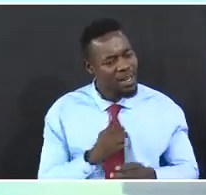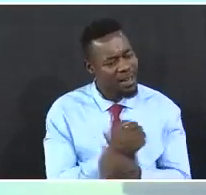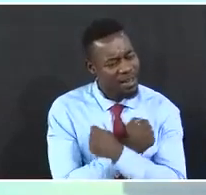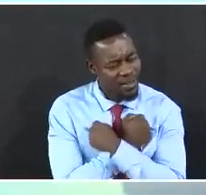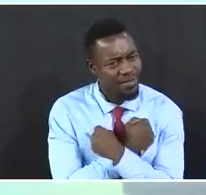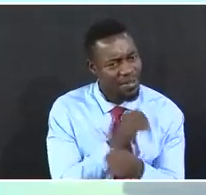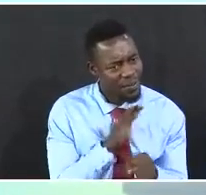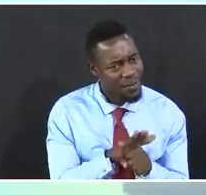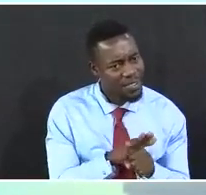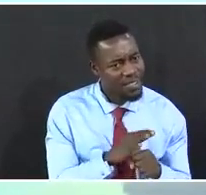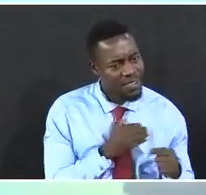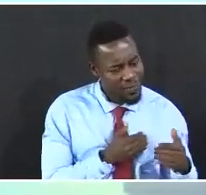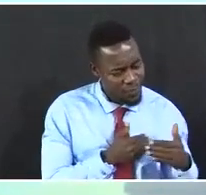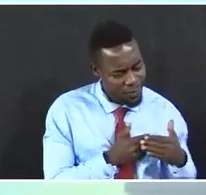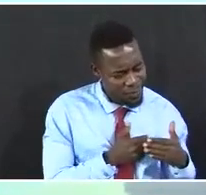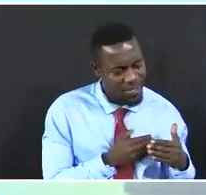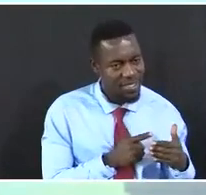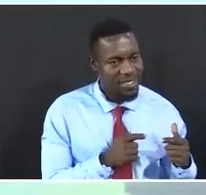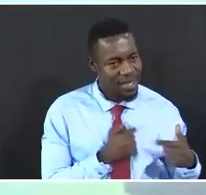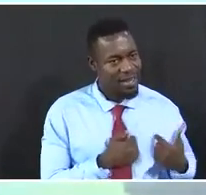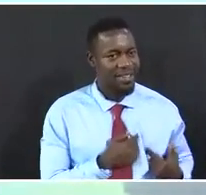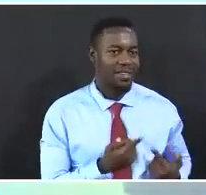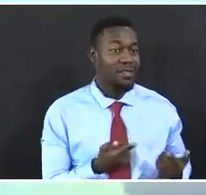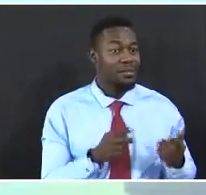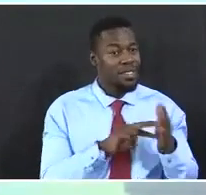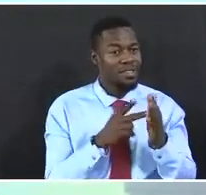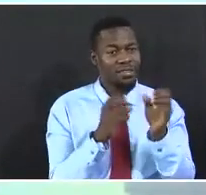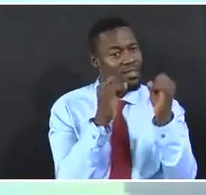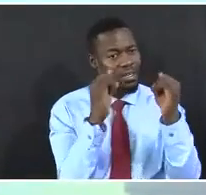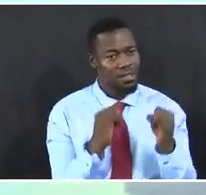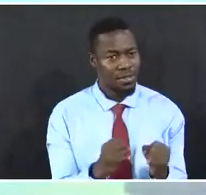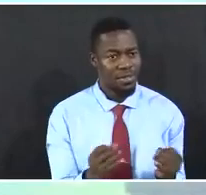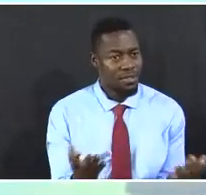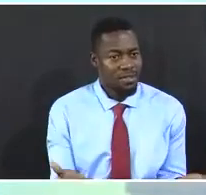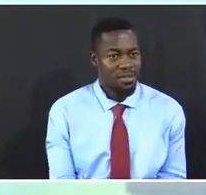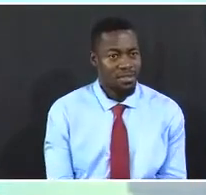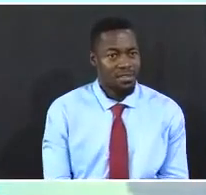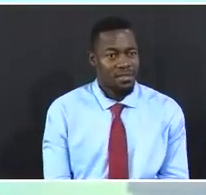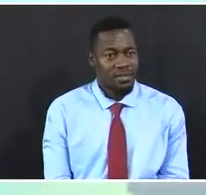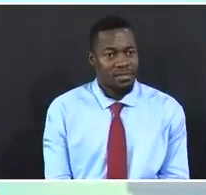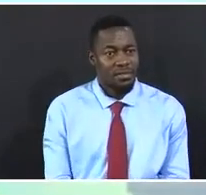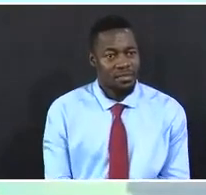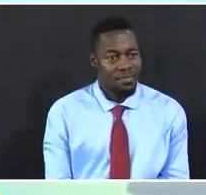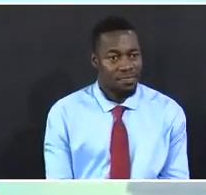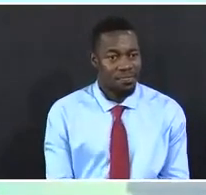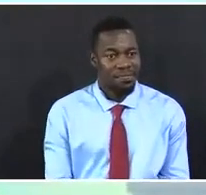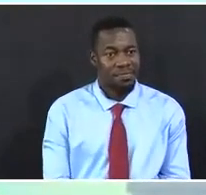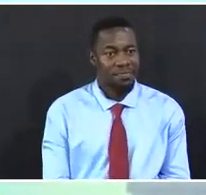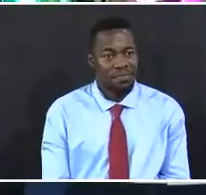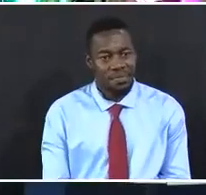Because these are the things that become idols in our lives. We worship them indirectly.